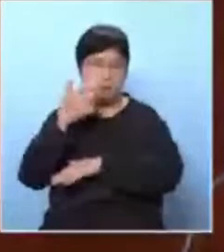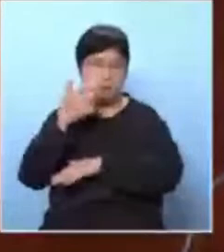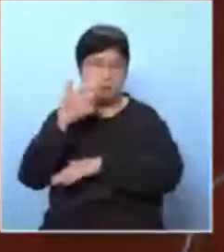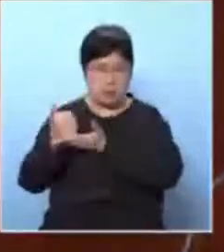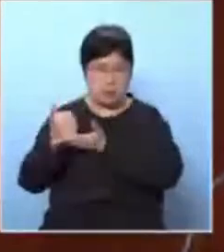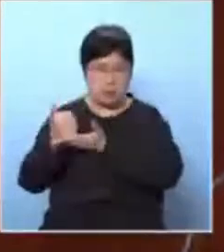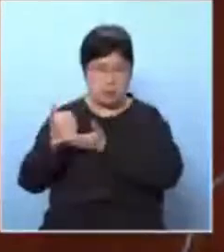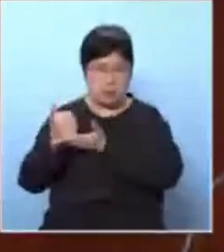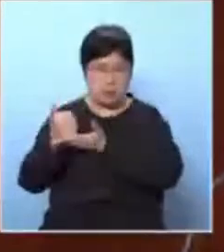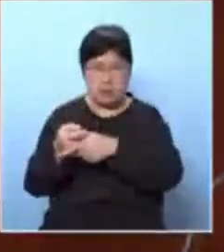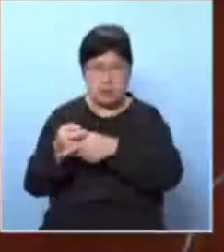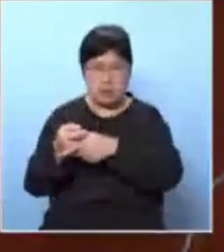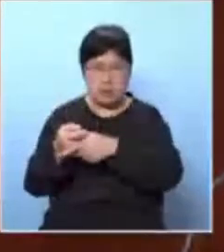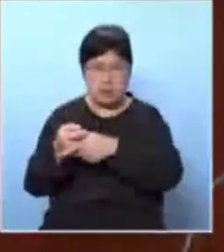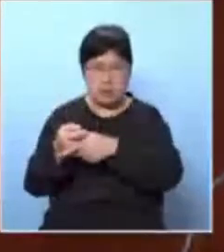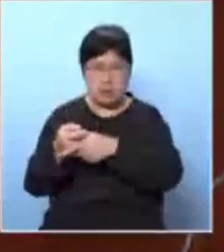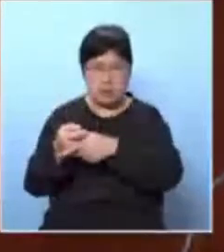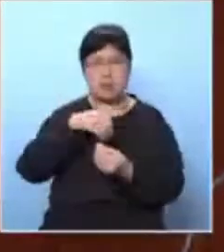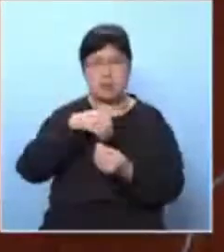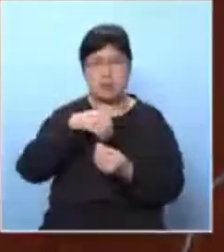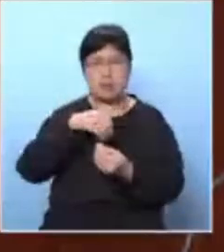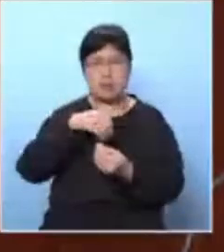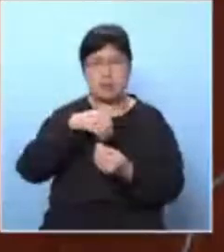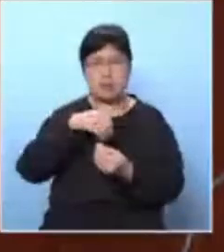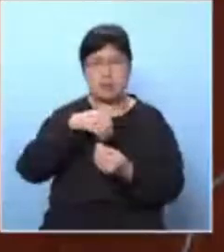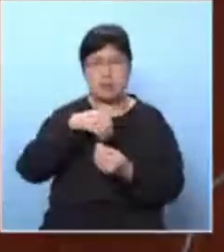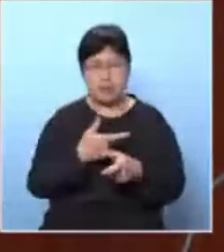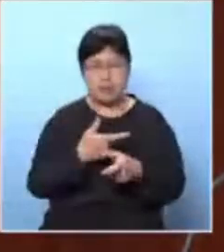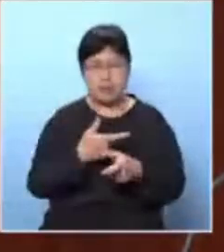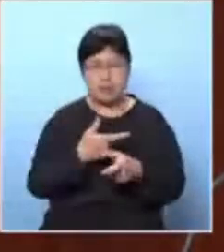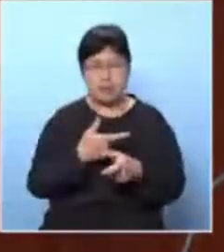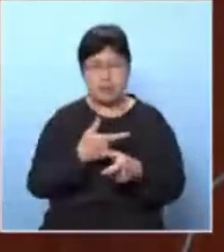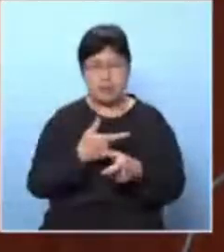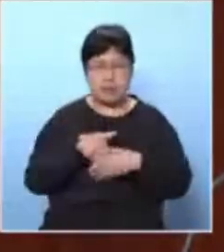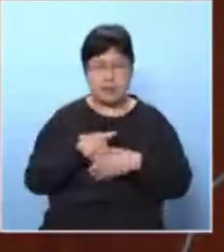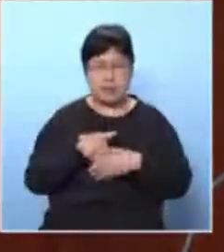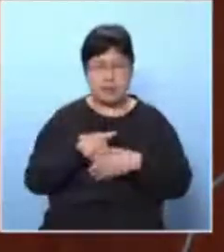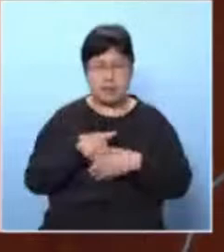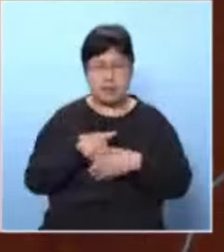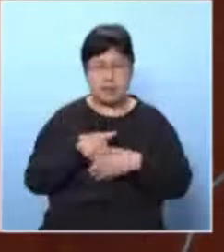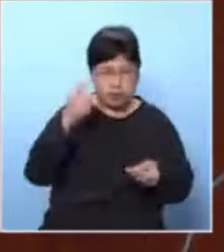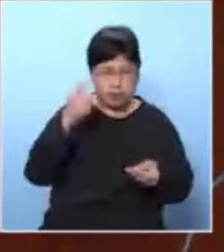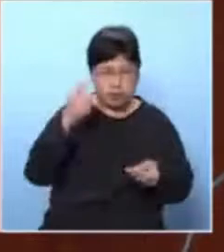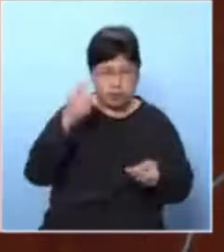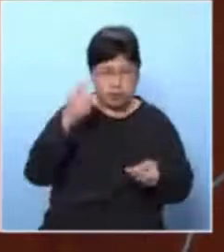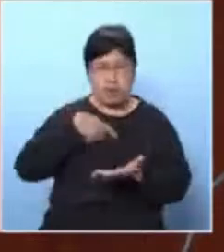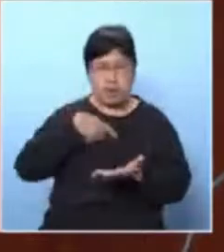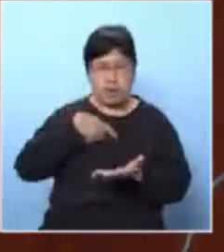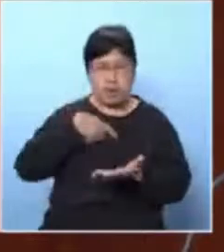as to finalize the details, including tender conditions.